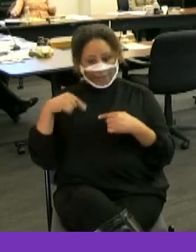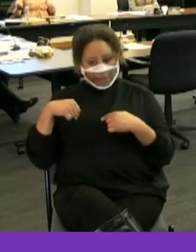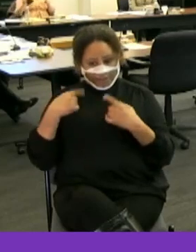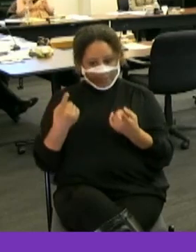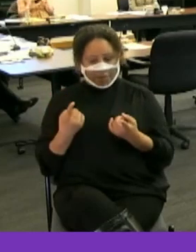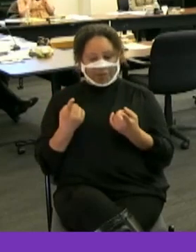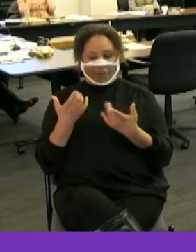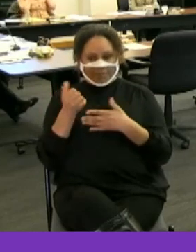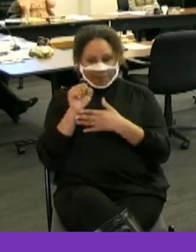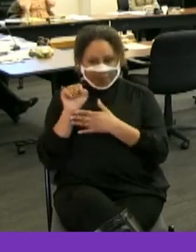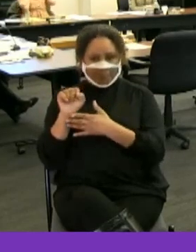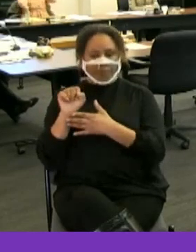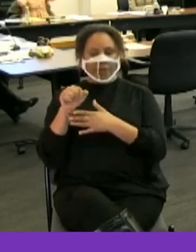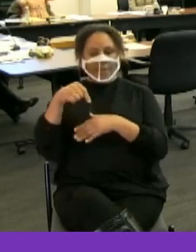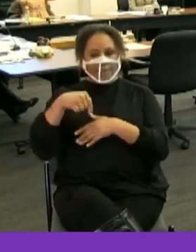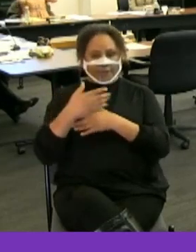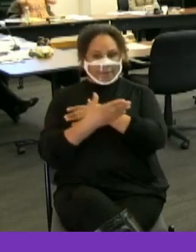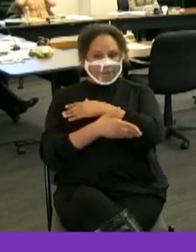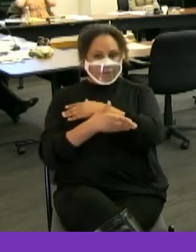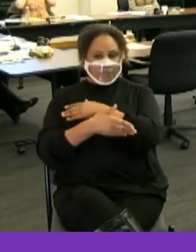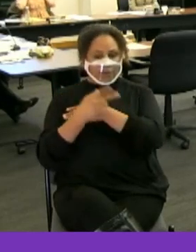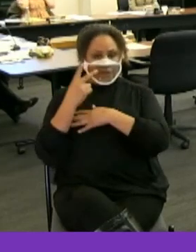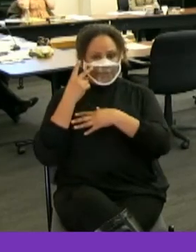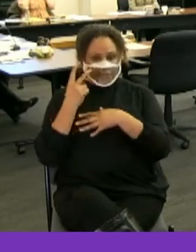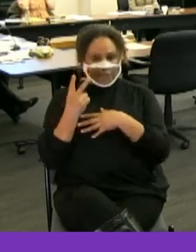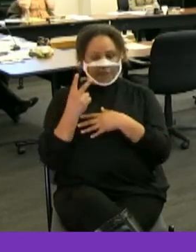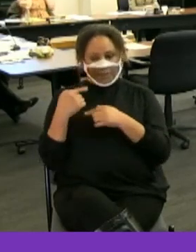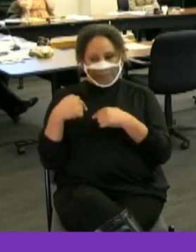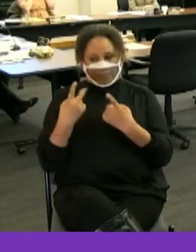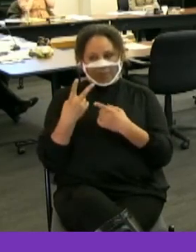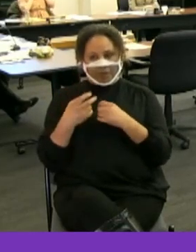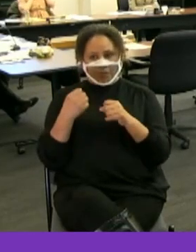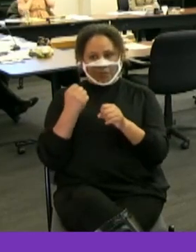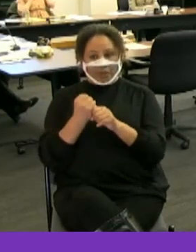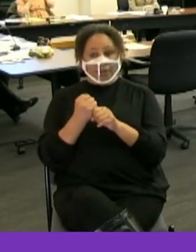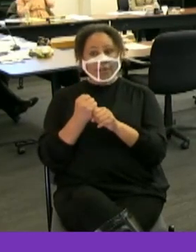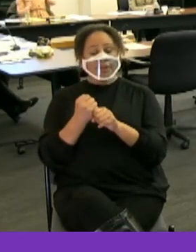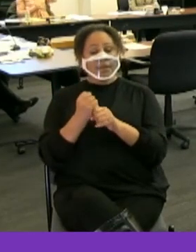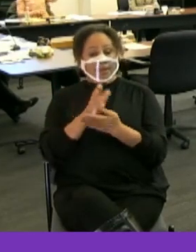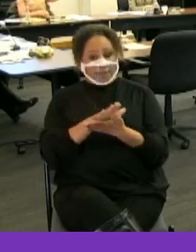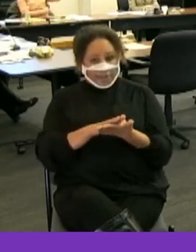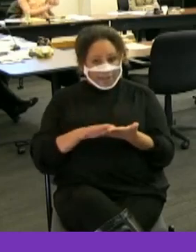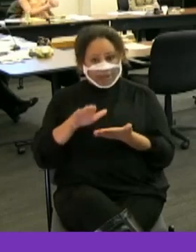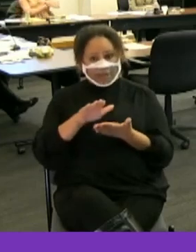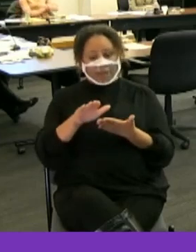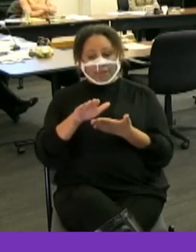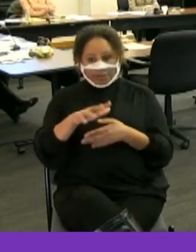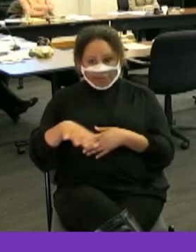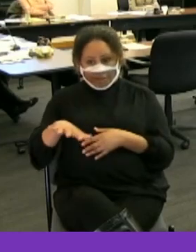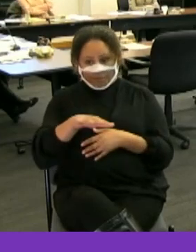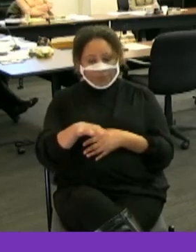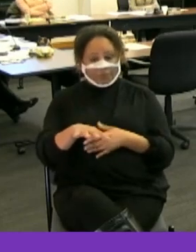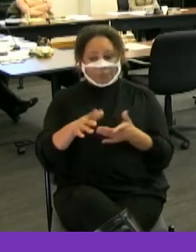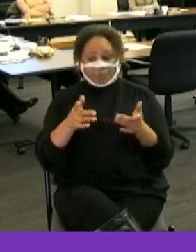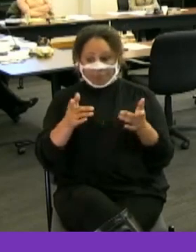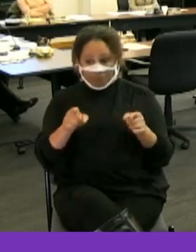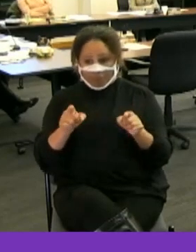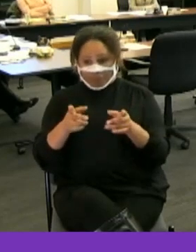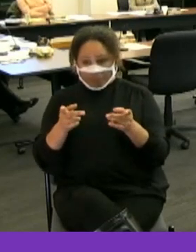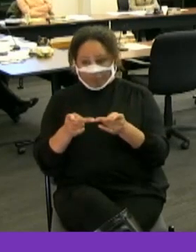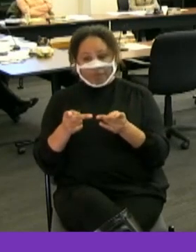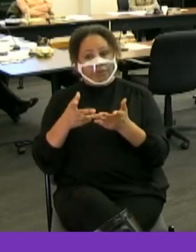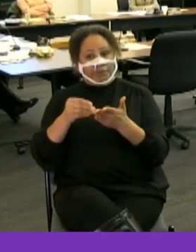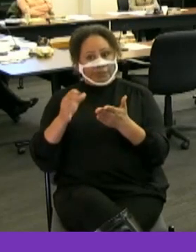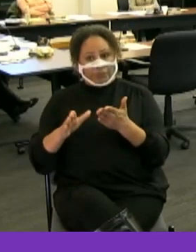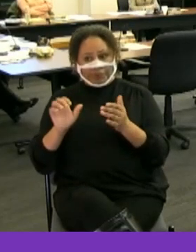years, I think college campuses is where students are given the opportunity to get